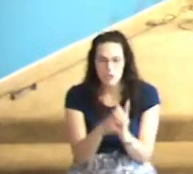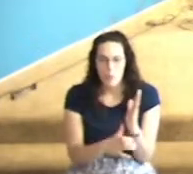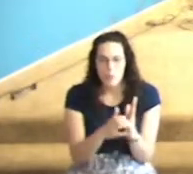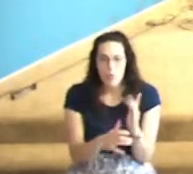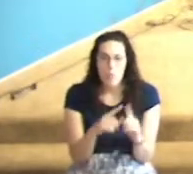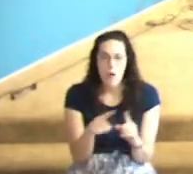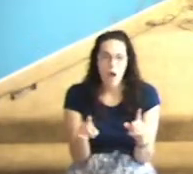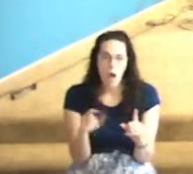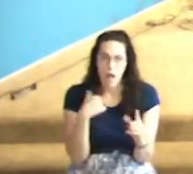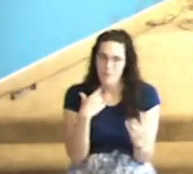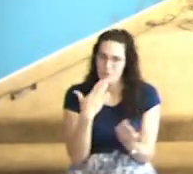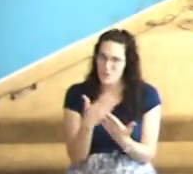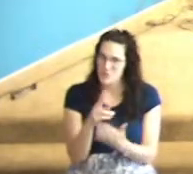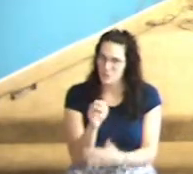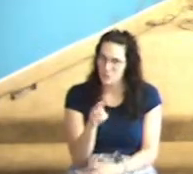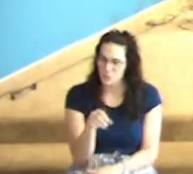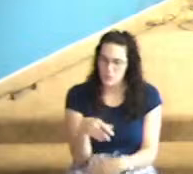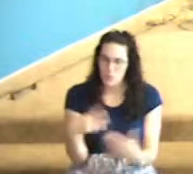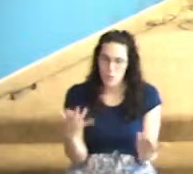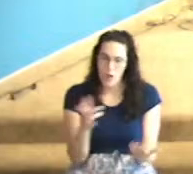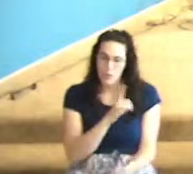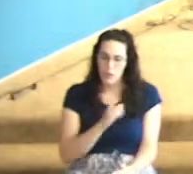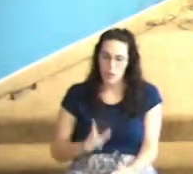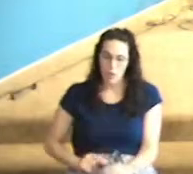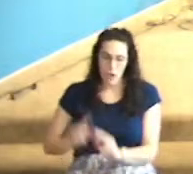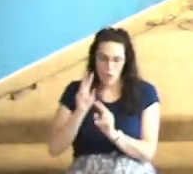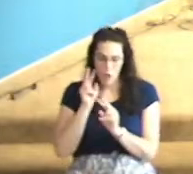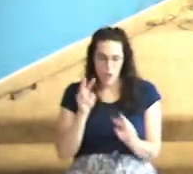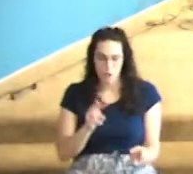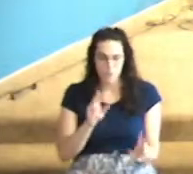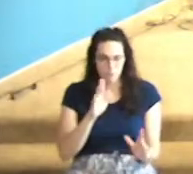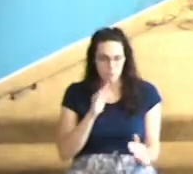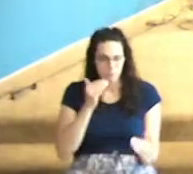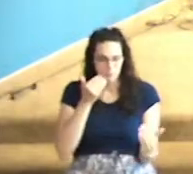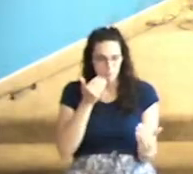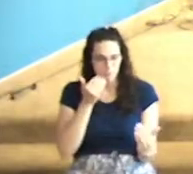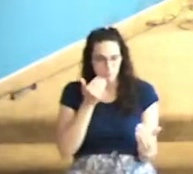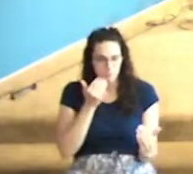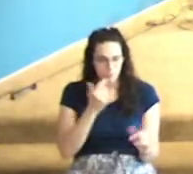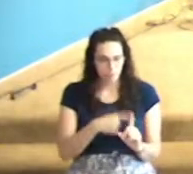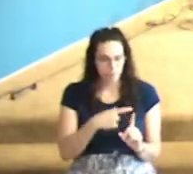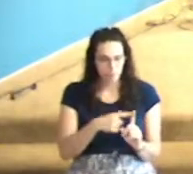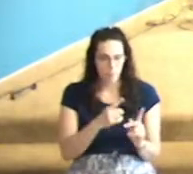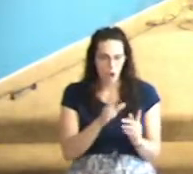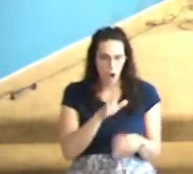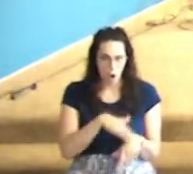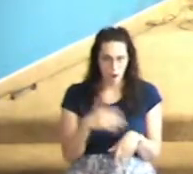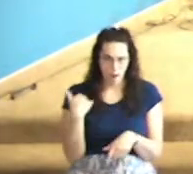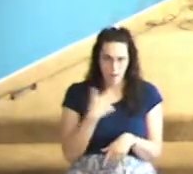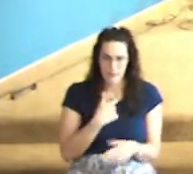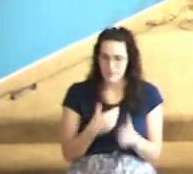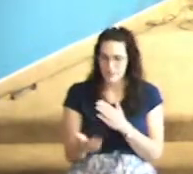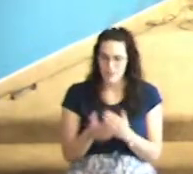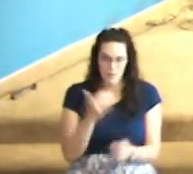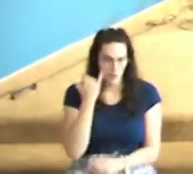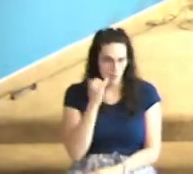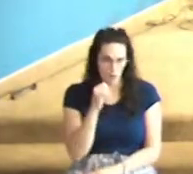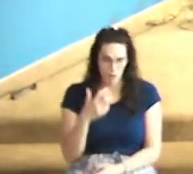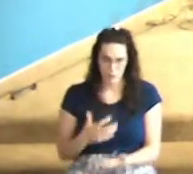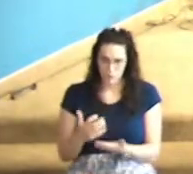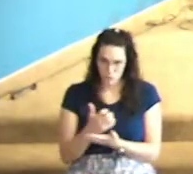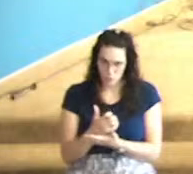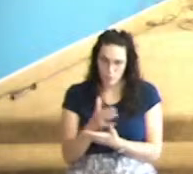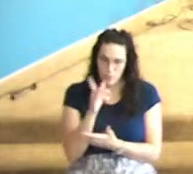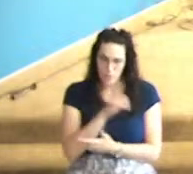you. The Lord looks with favor on us, even when we don't deserve it. The Lord looks with